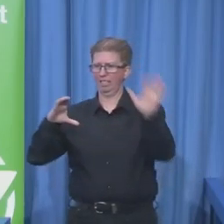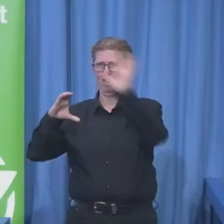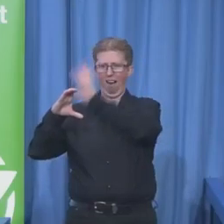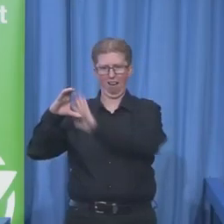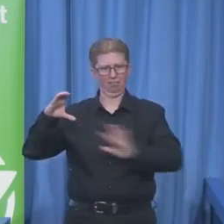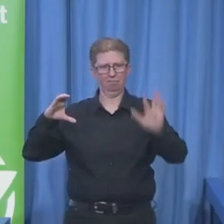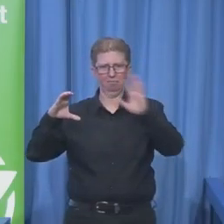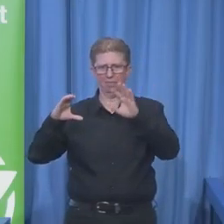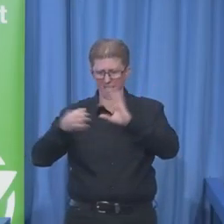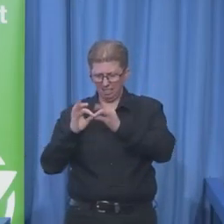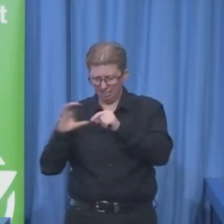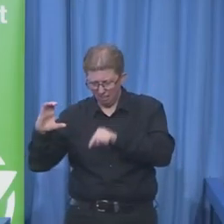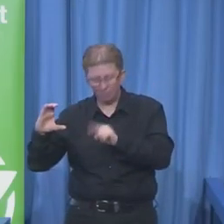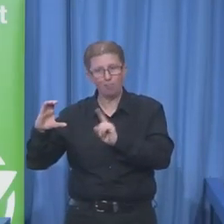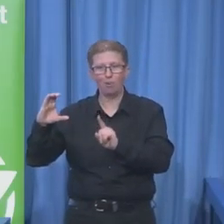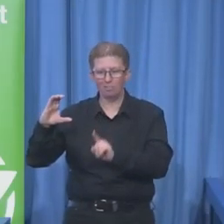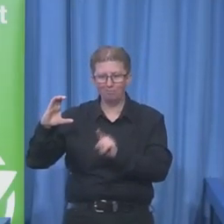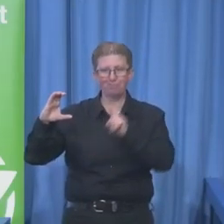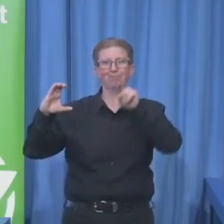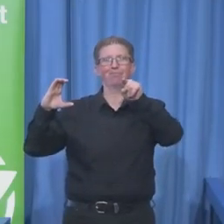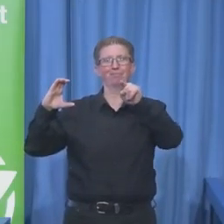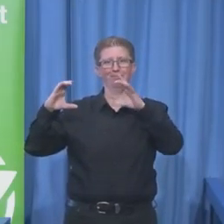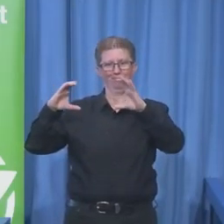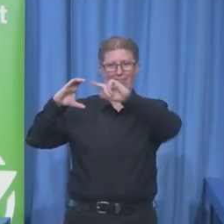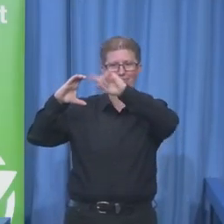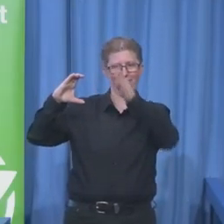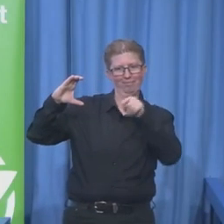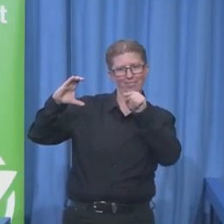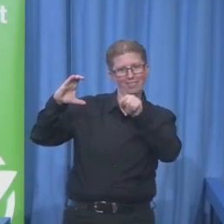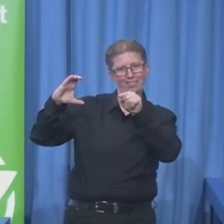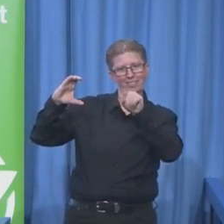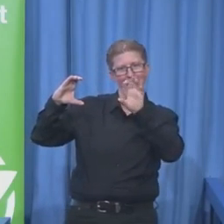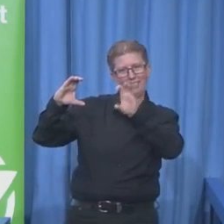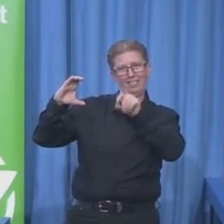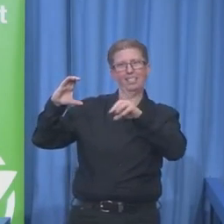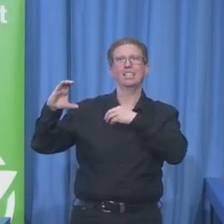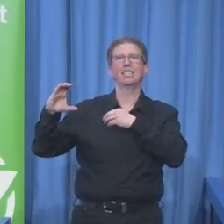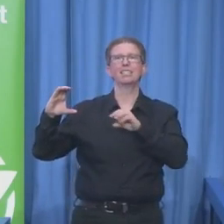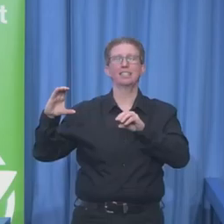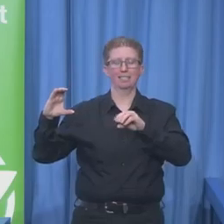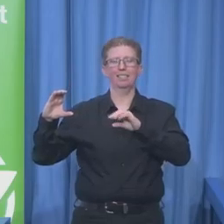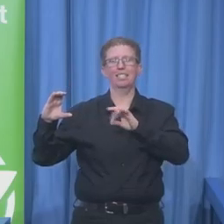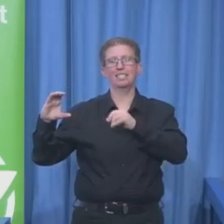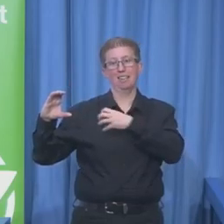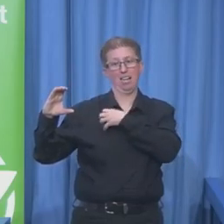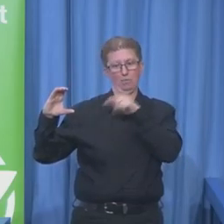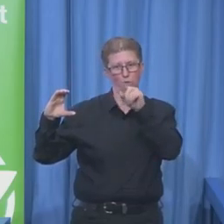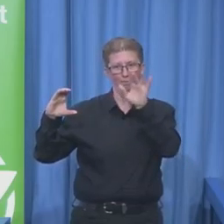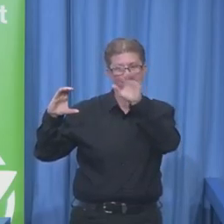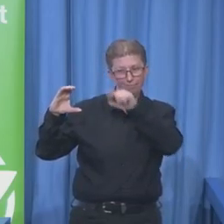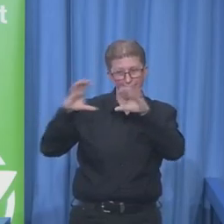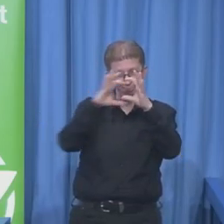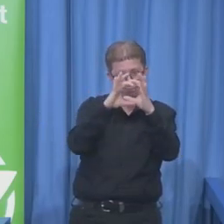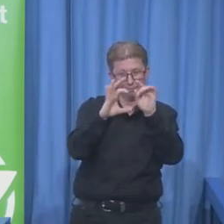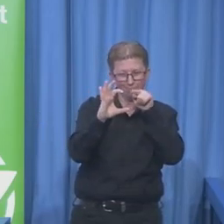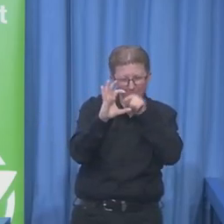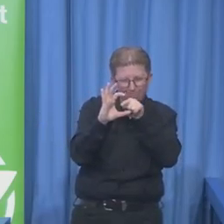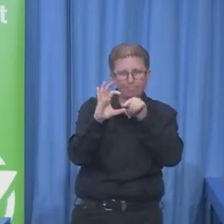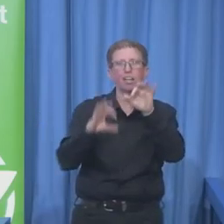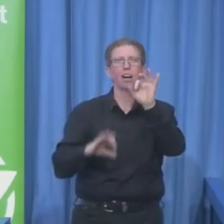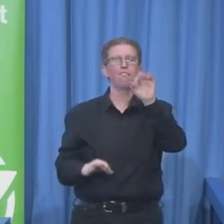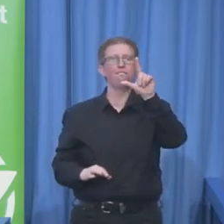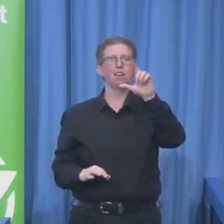region. And our project is called Flachgau Inclusive, which stands for Inclusive Employment Opportunities for Persons with